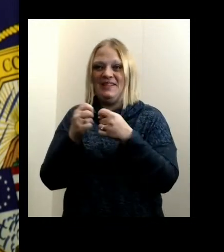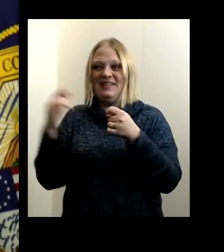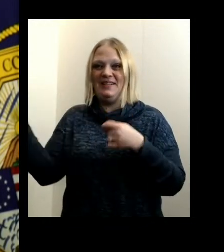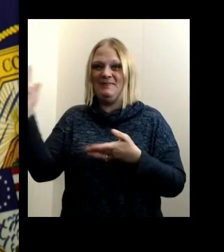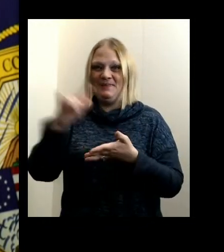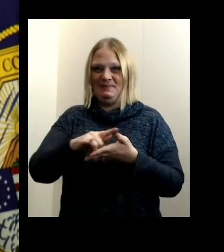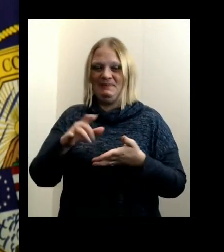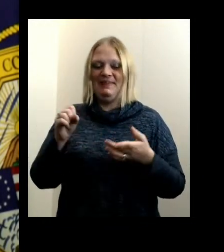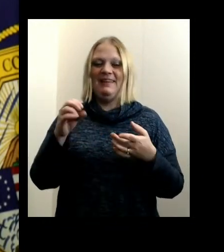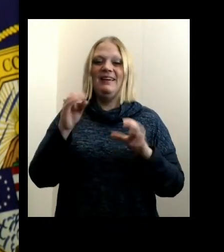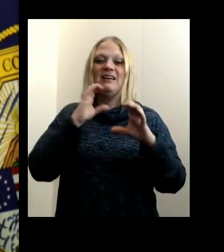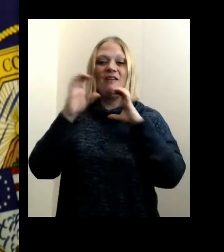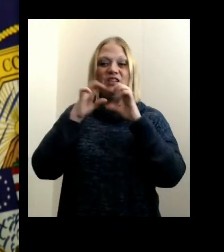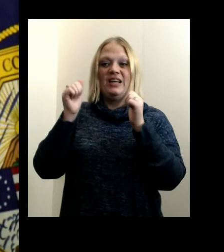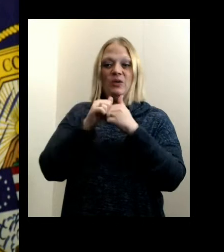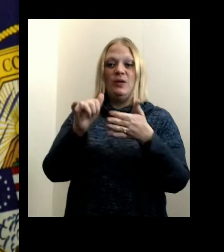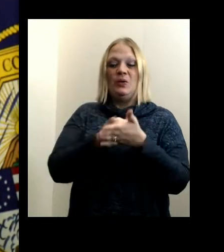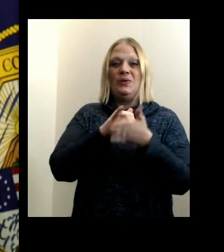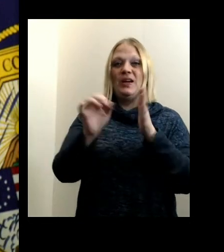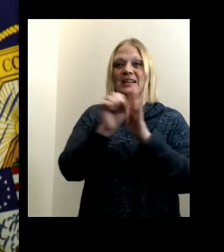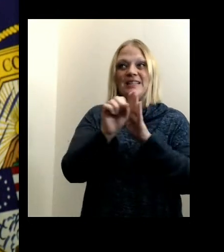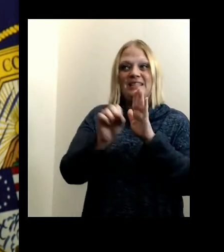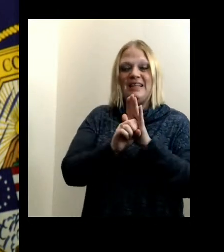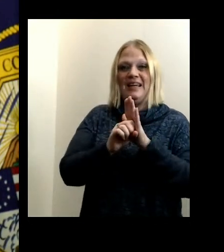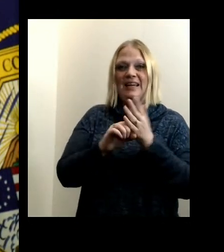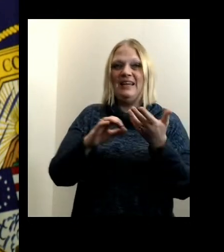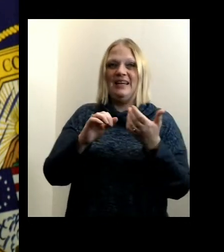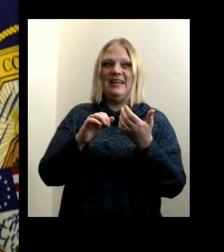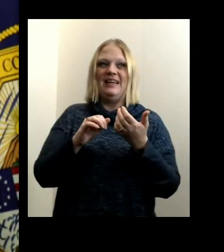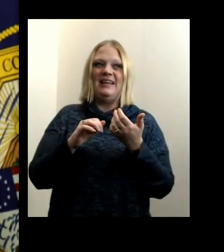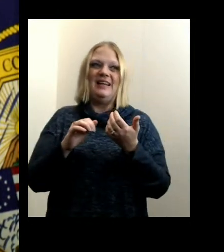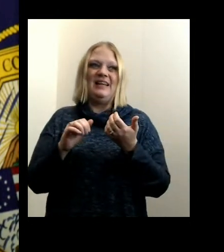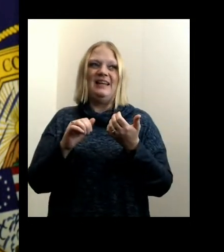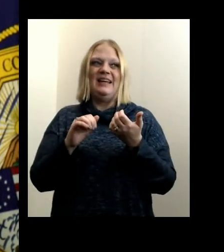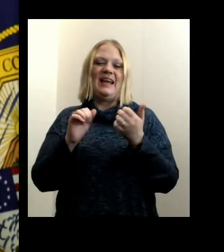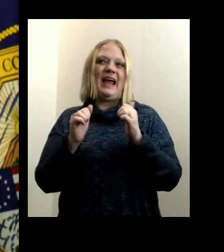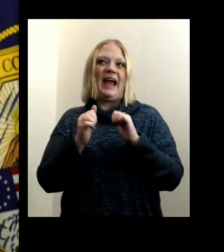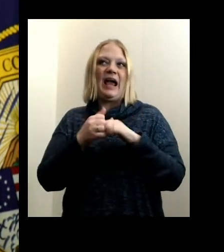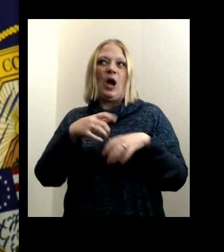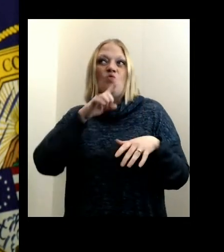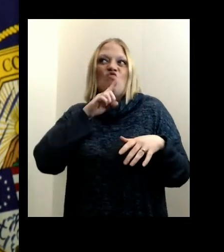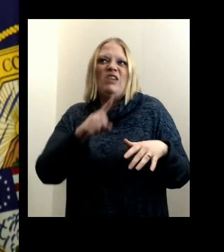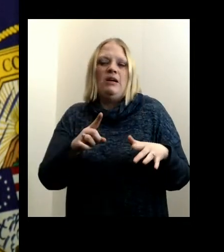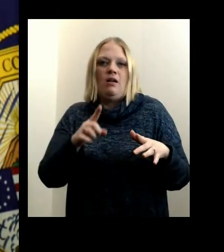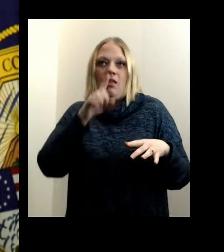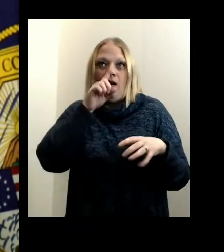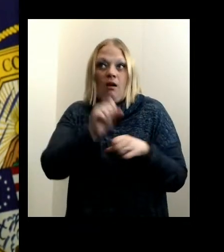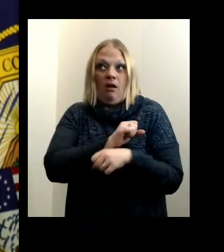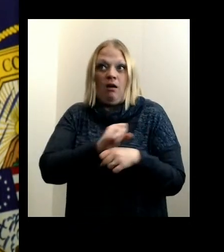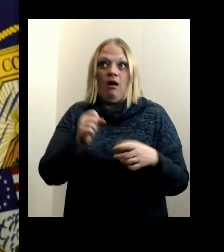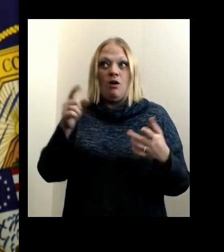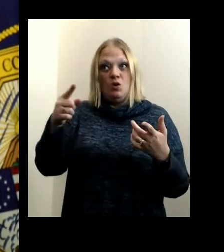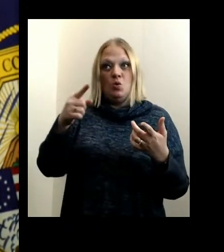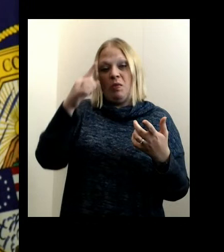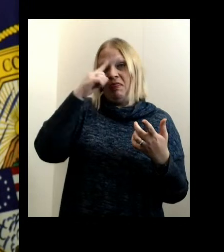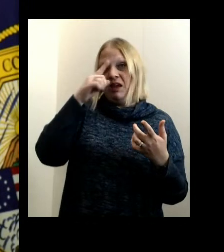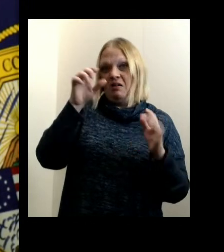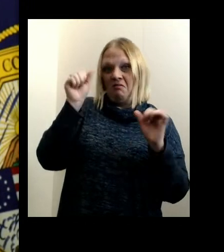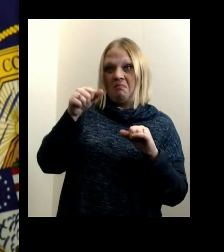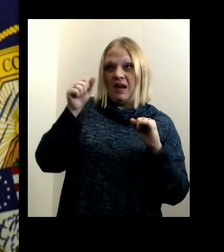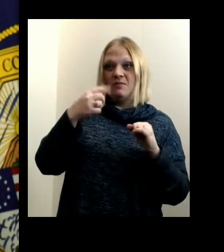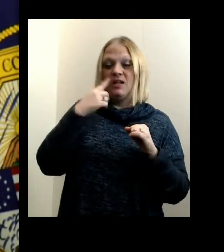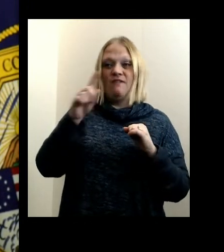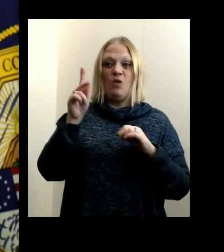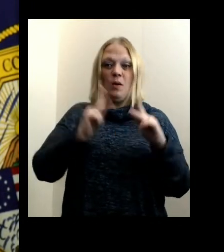in your conversations with New York State, how real do you assess the possibility of at least some fans in the stadium for the home